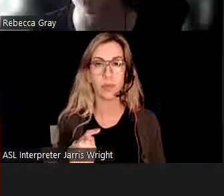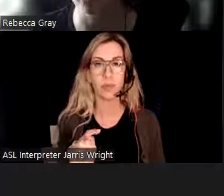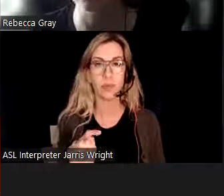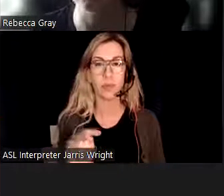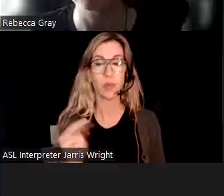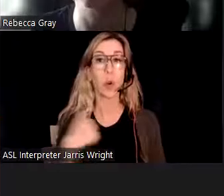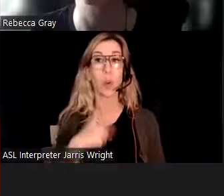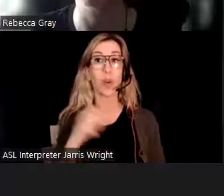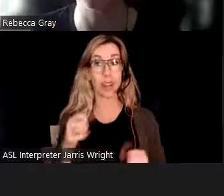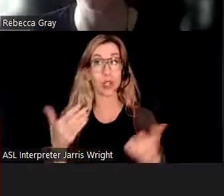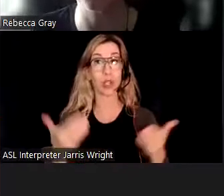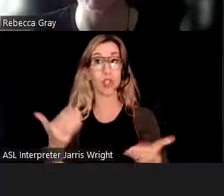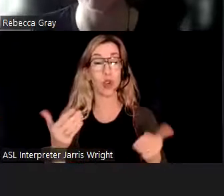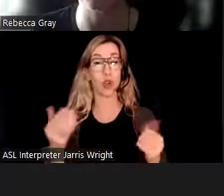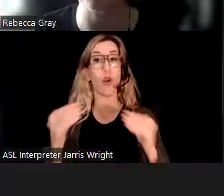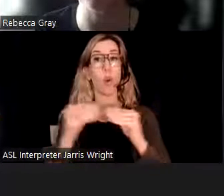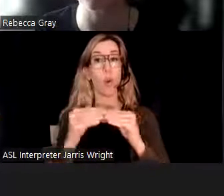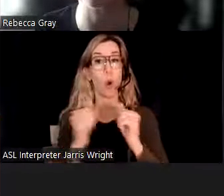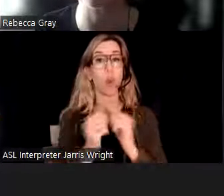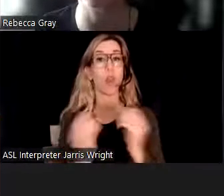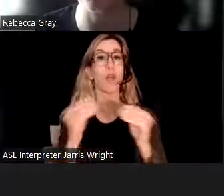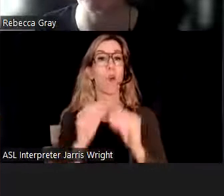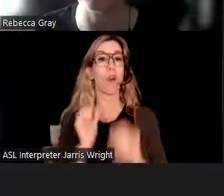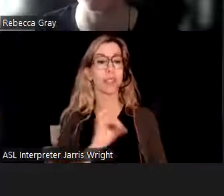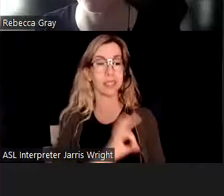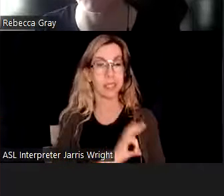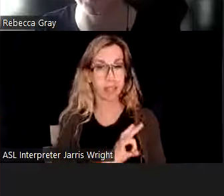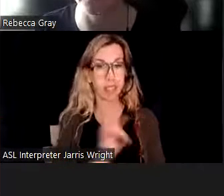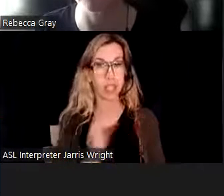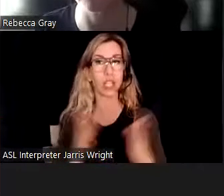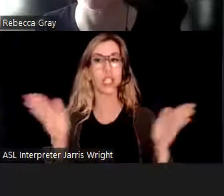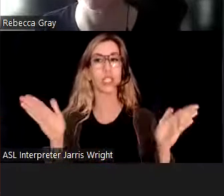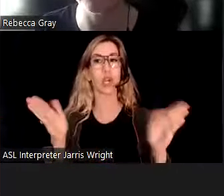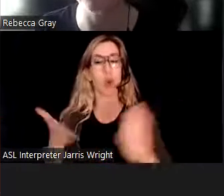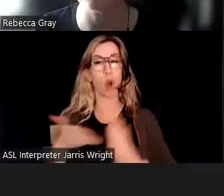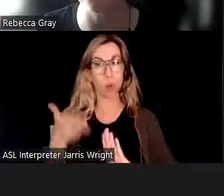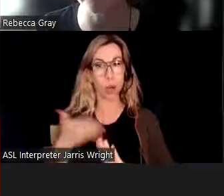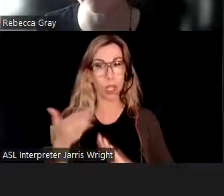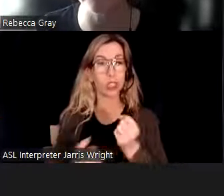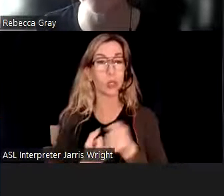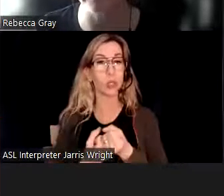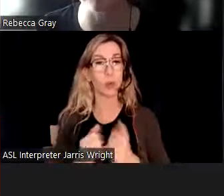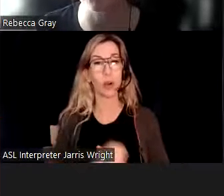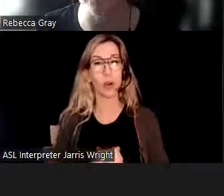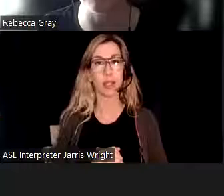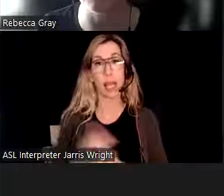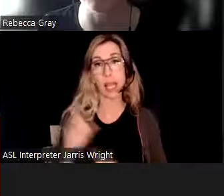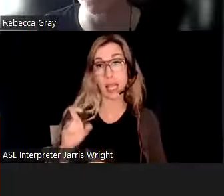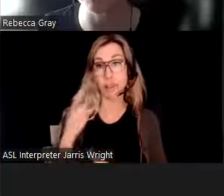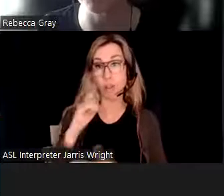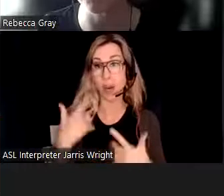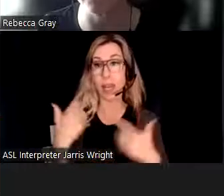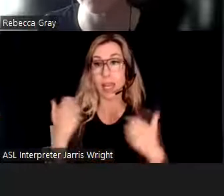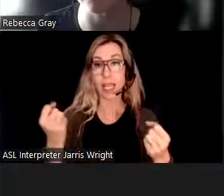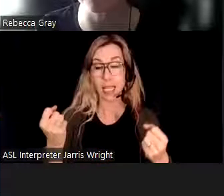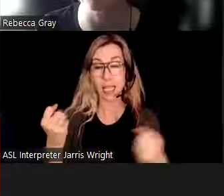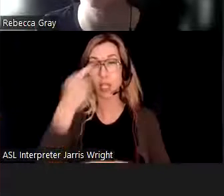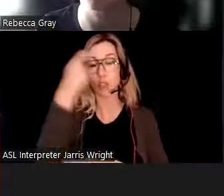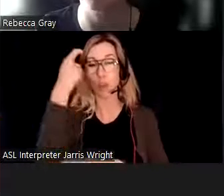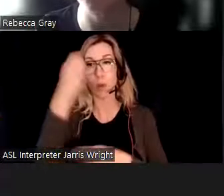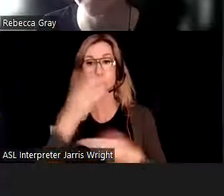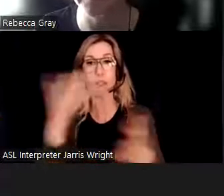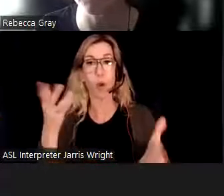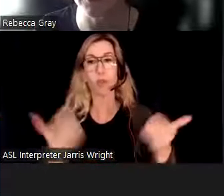serve more with more staffing and general operations support. The need for healing and trauma-informed